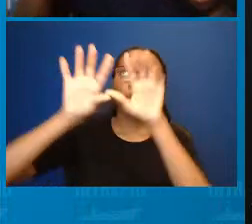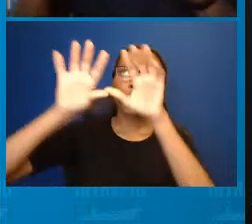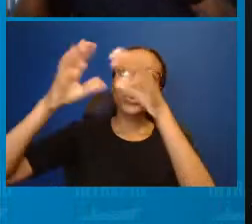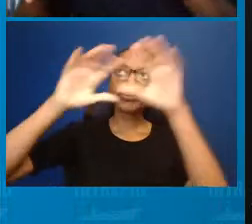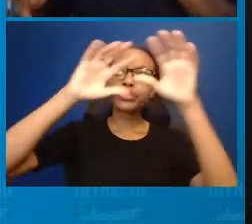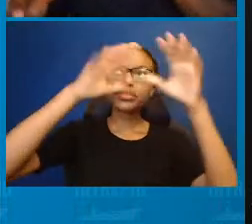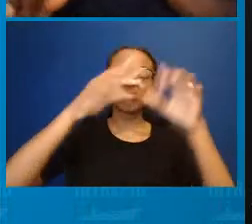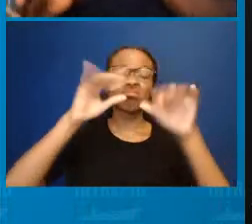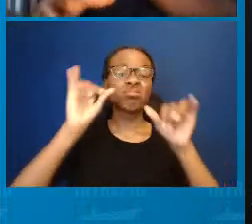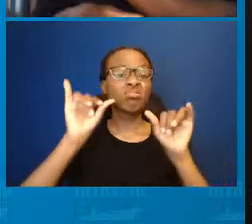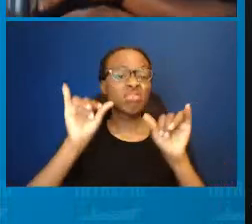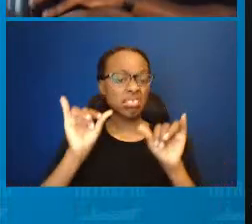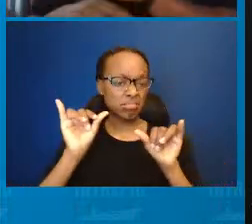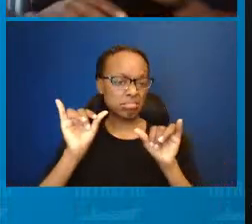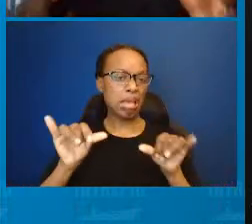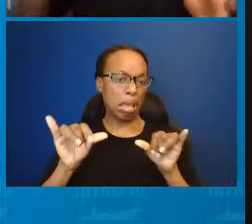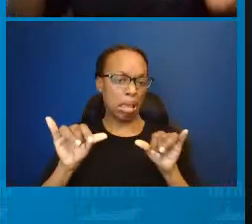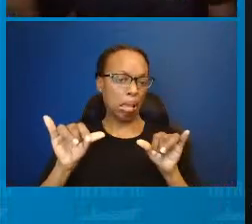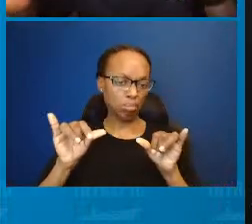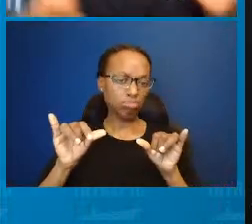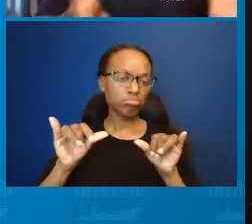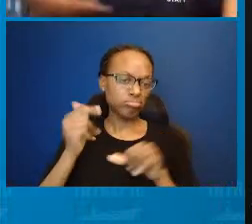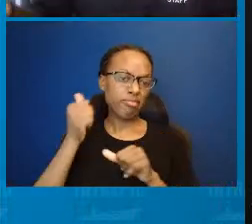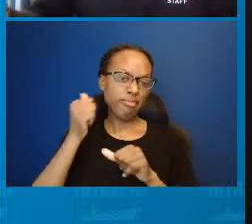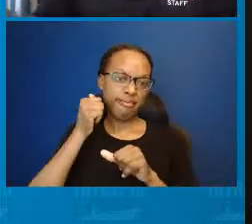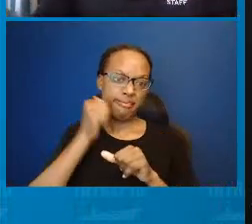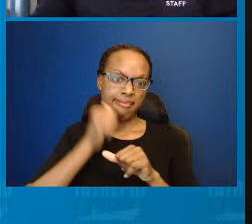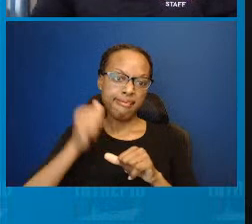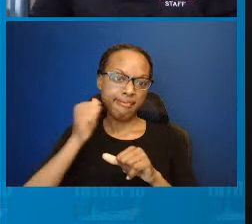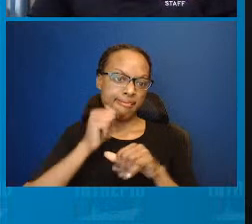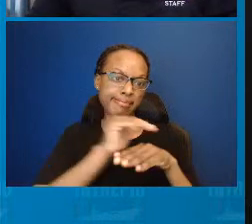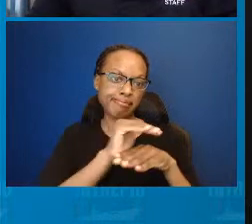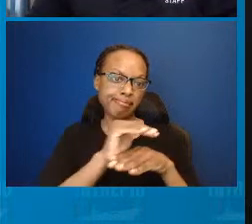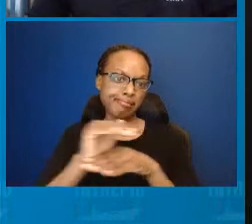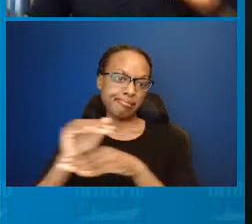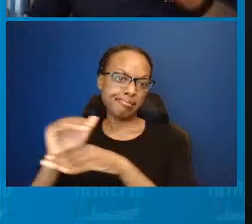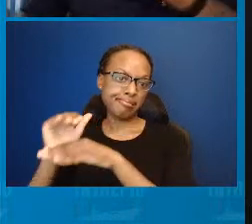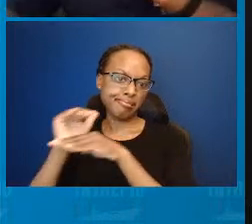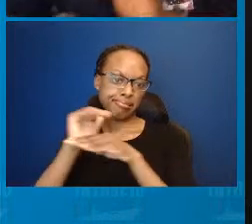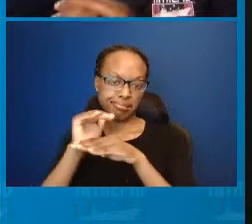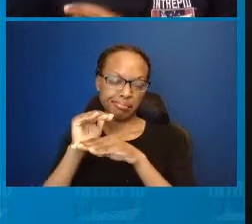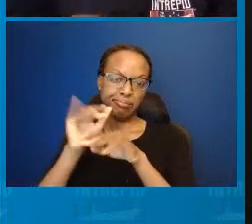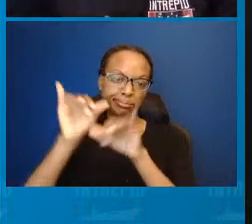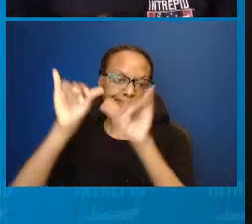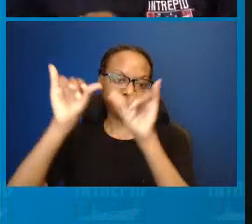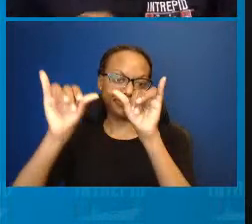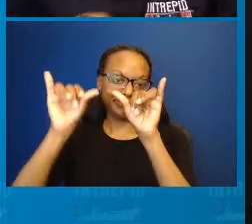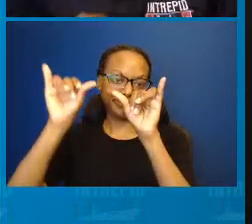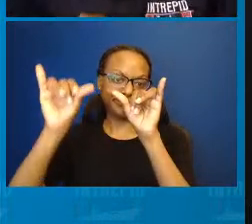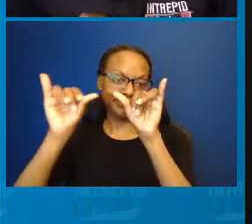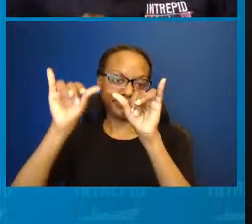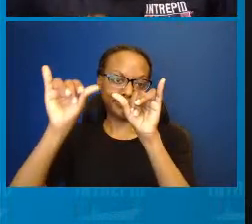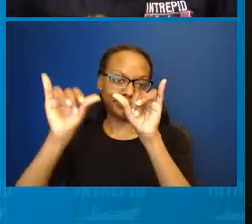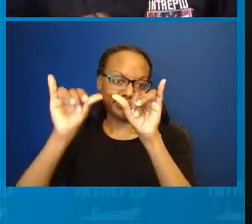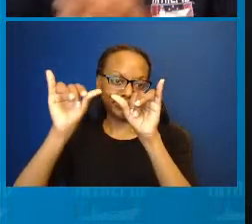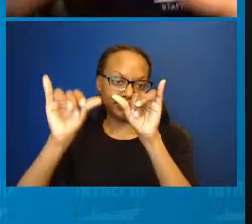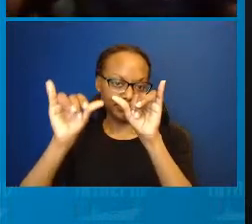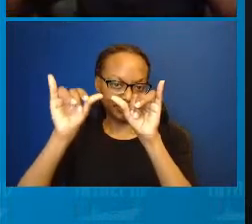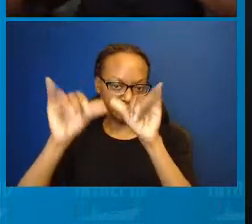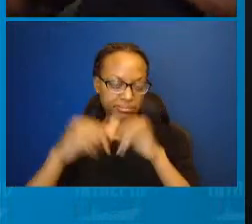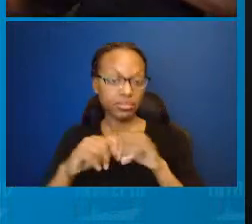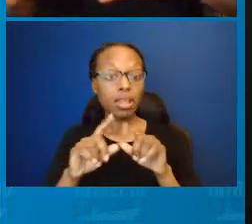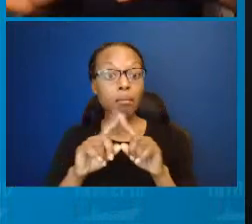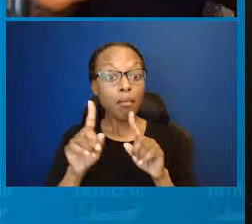They eventually changed throughout the year, but they generally stayed the same. But there was something every night